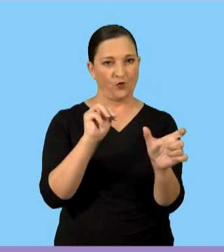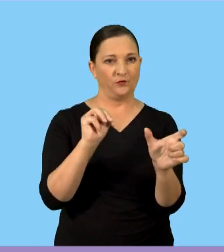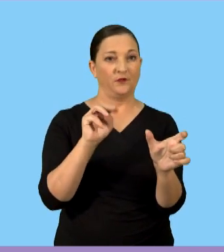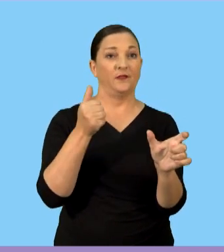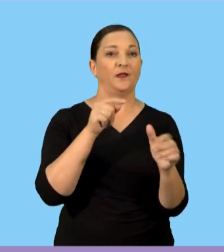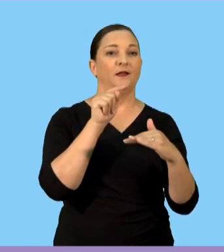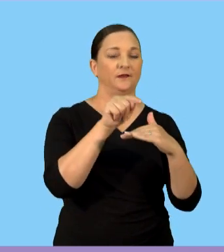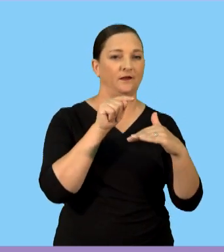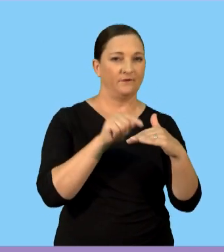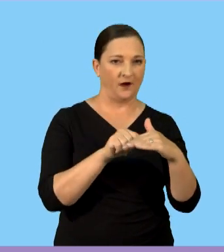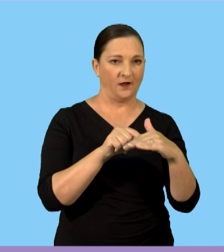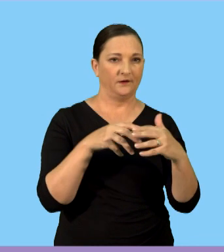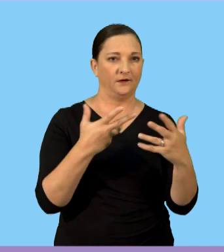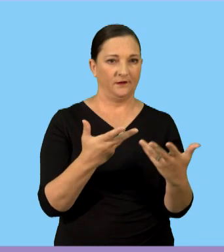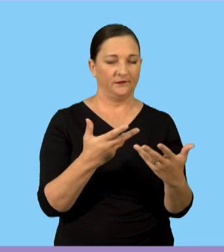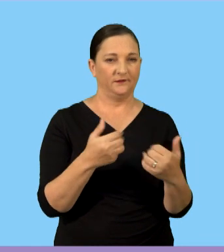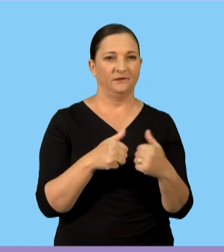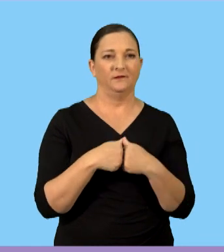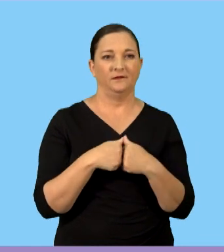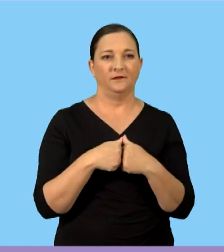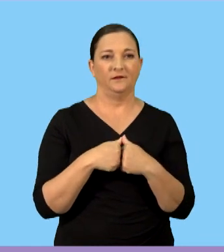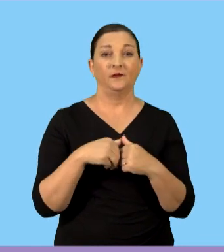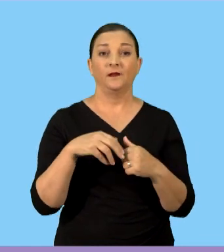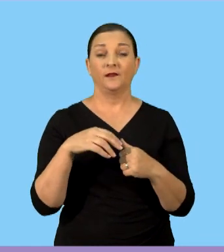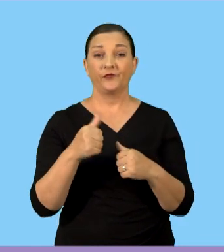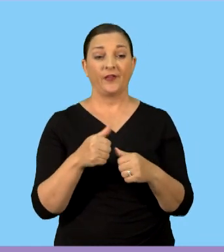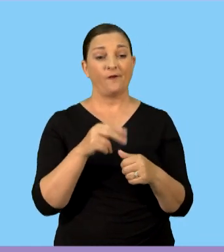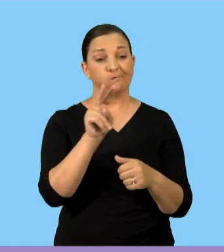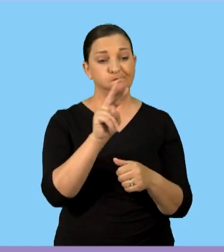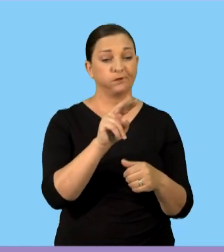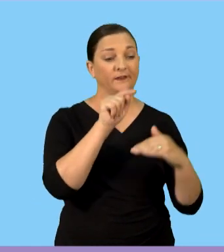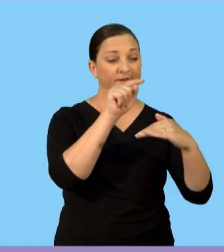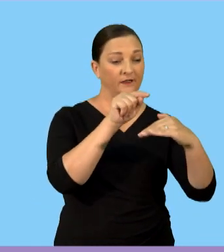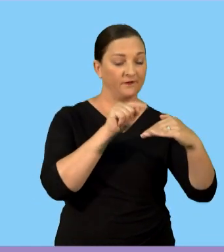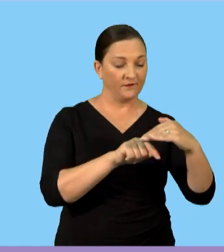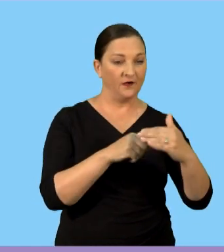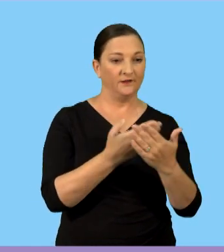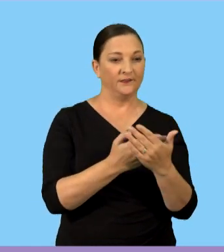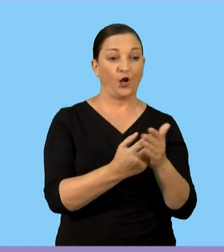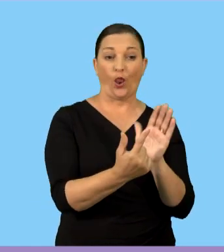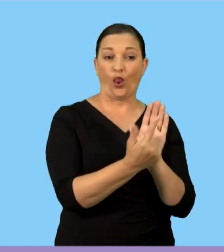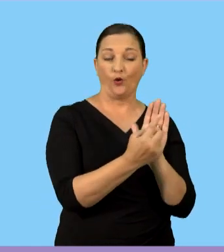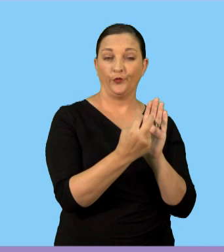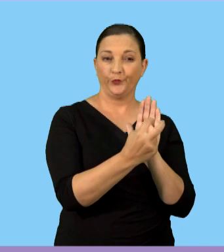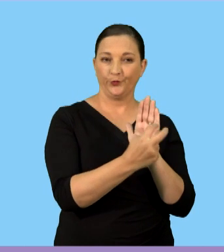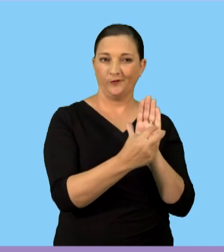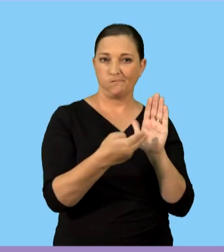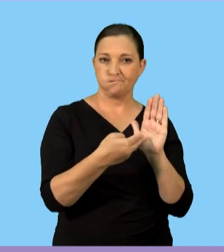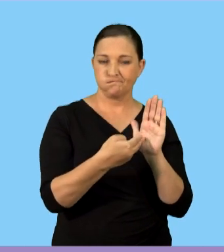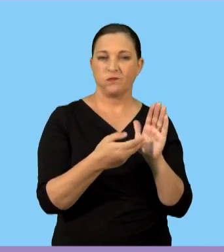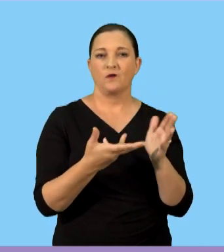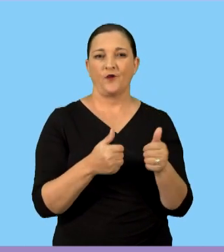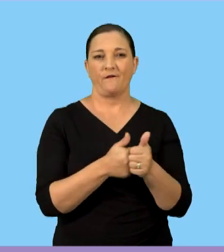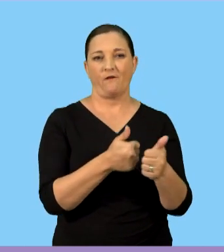non-constant monomial, then we divide the integers together and then we divide variables